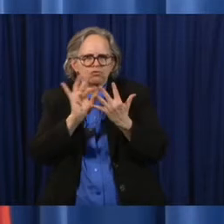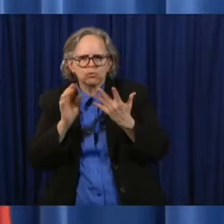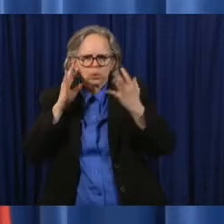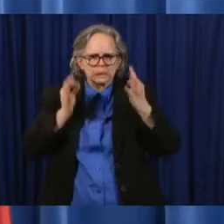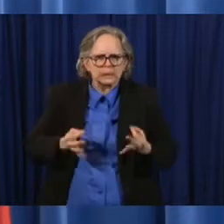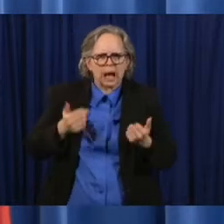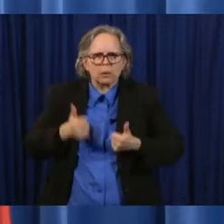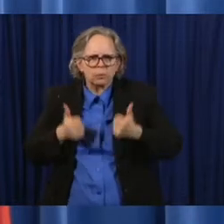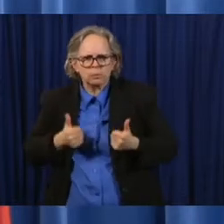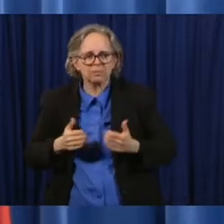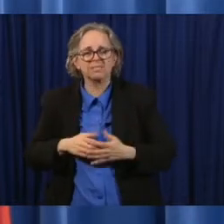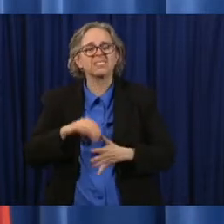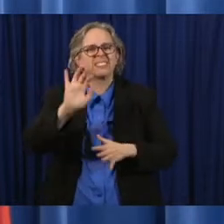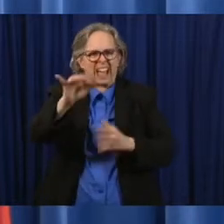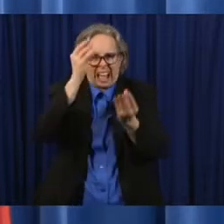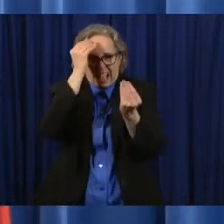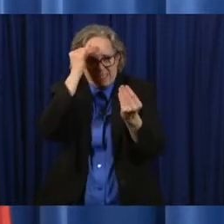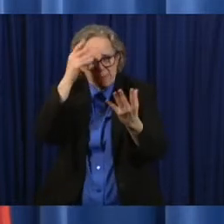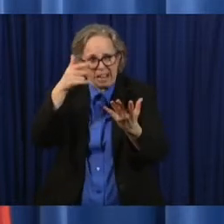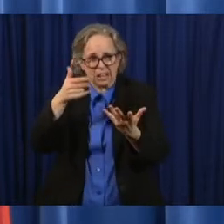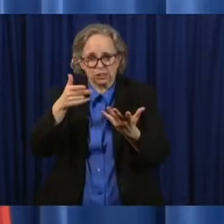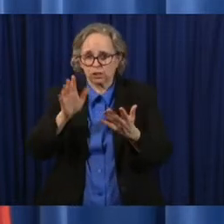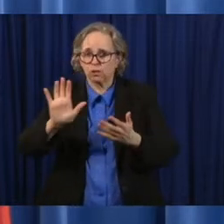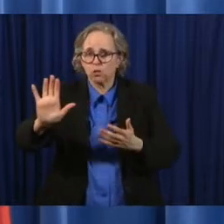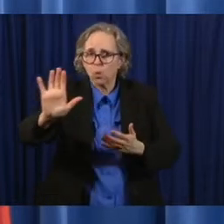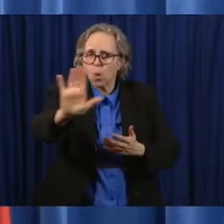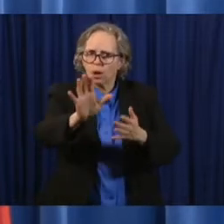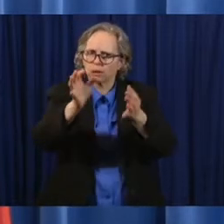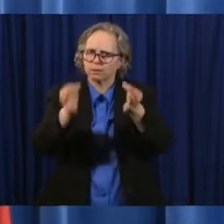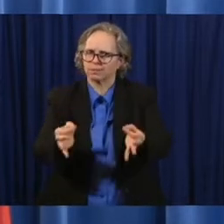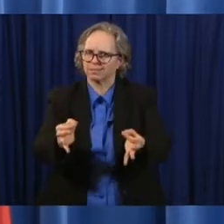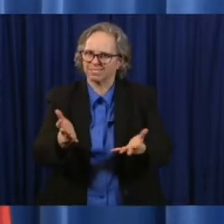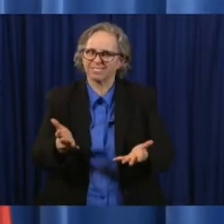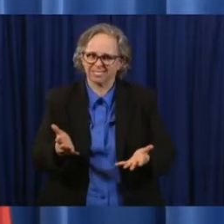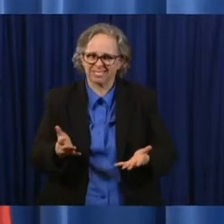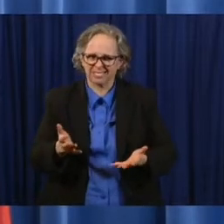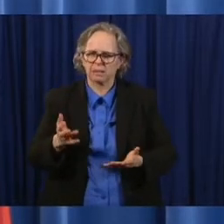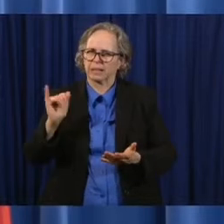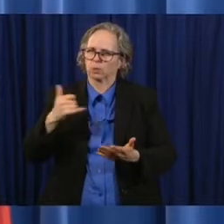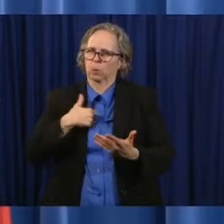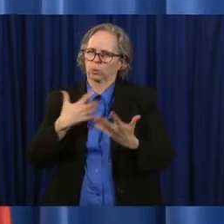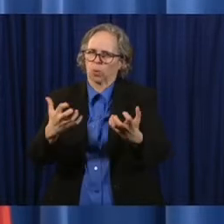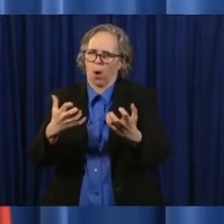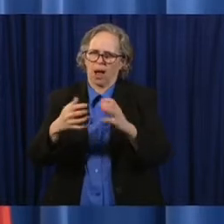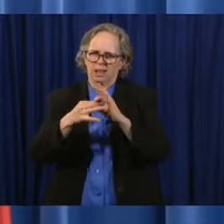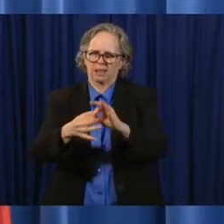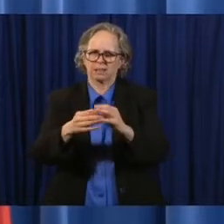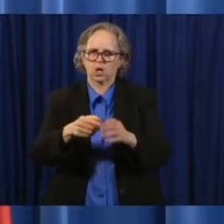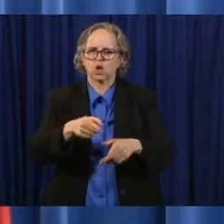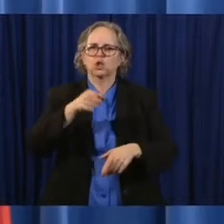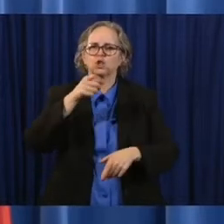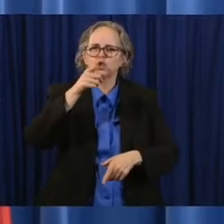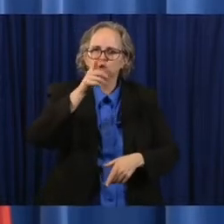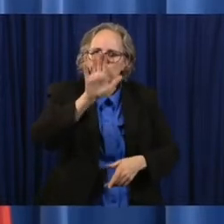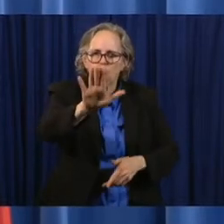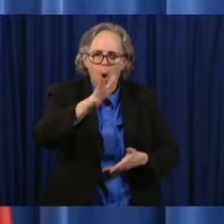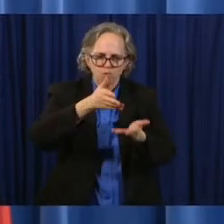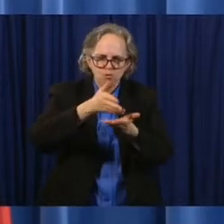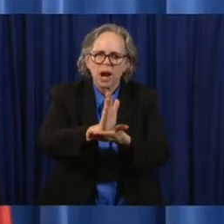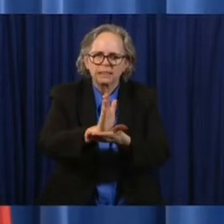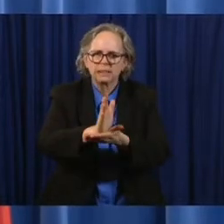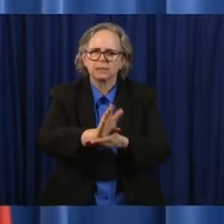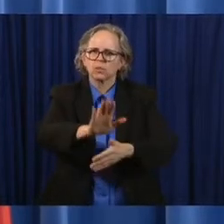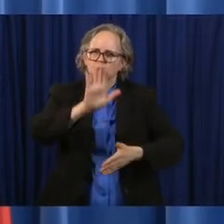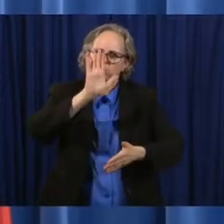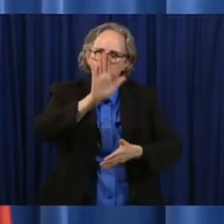individual's decision. And that's really what we're talking about. It's individual rights. It's individual taking their